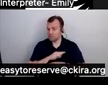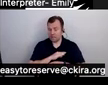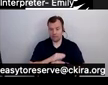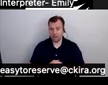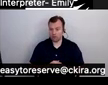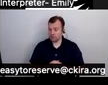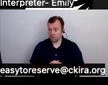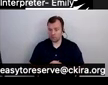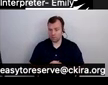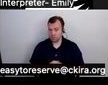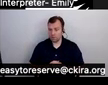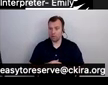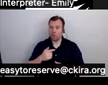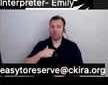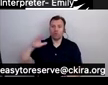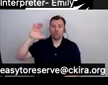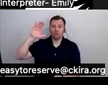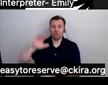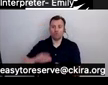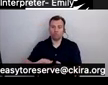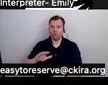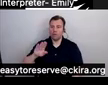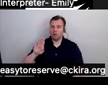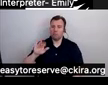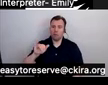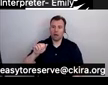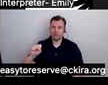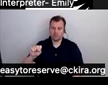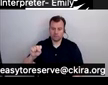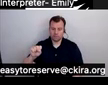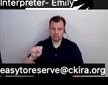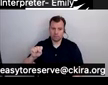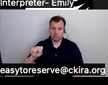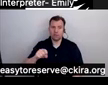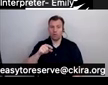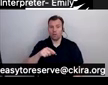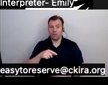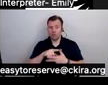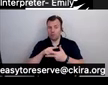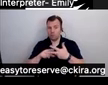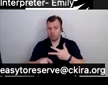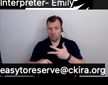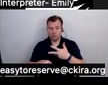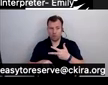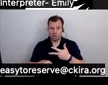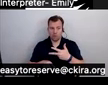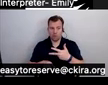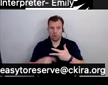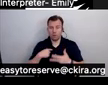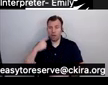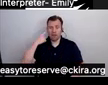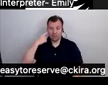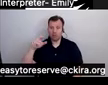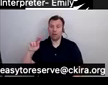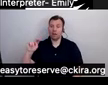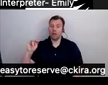again, trying to reduce this bias that might occur. So these 2 criteria, and when I hear NIH talk about this,